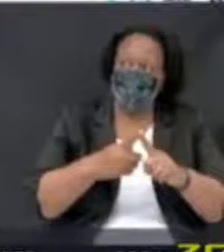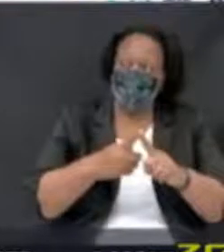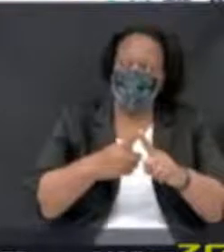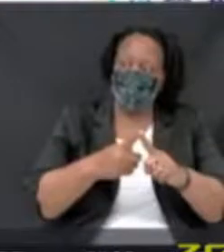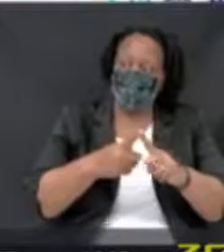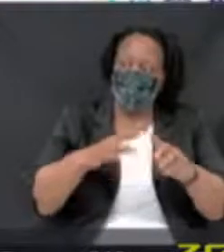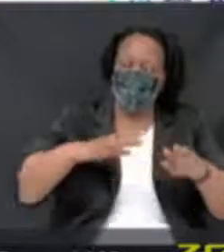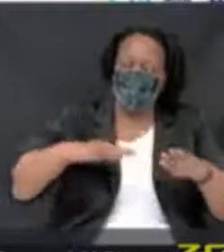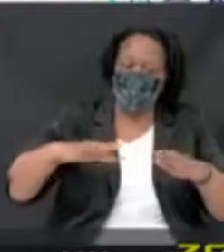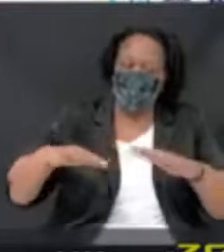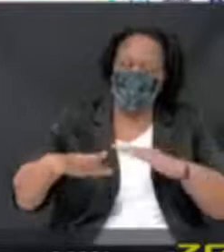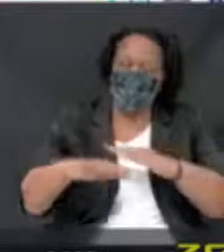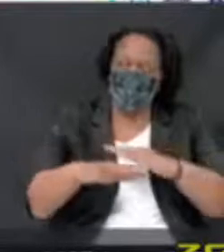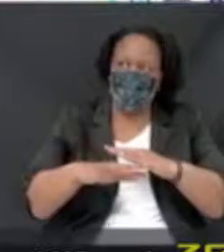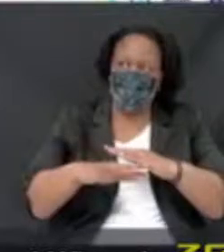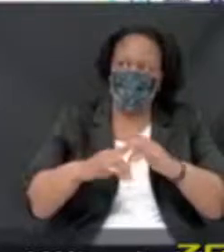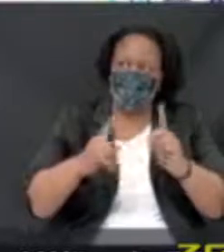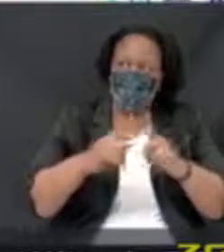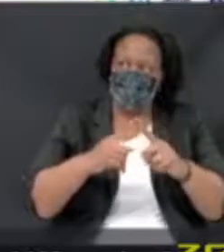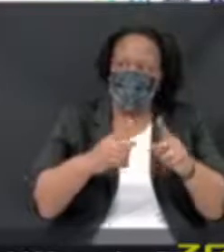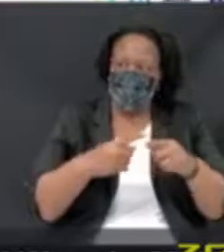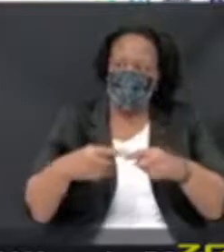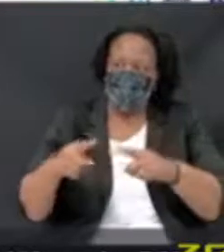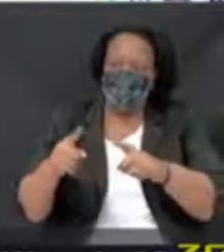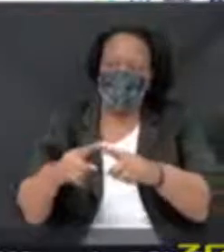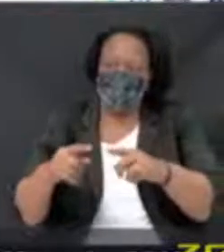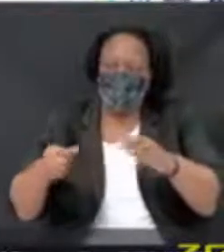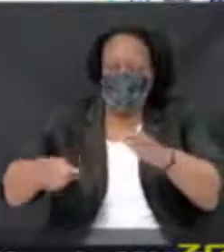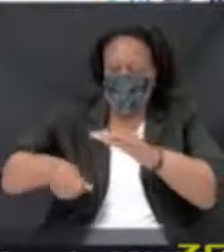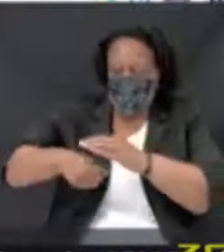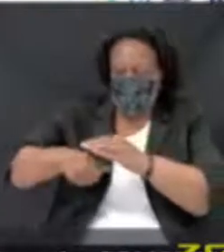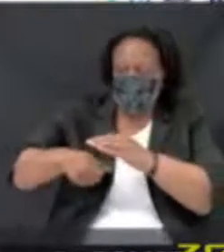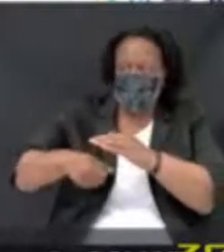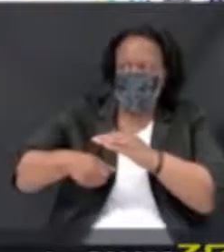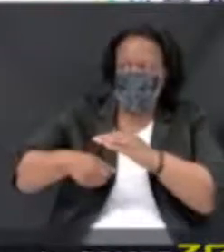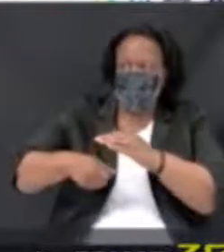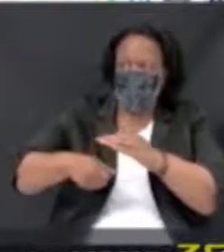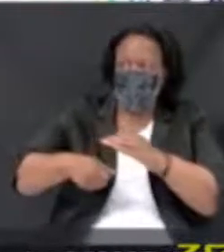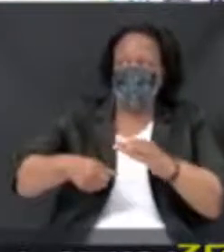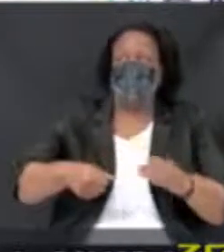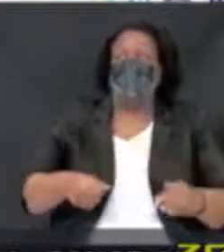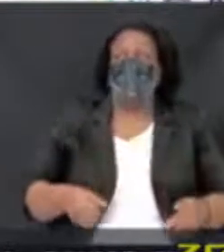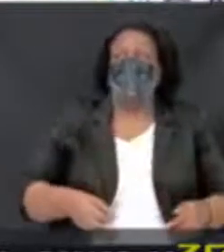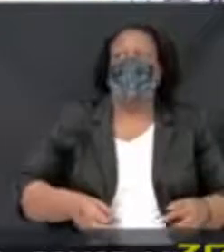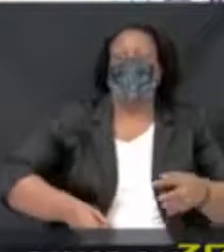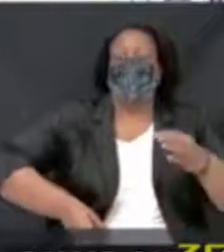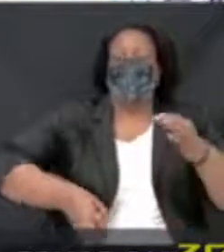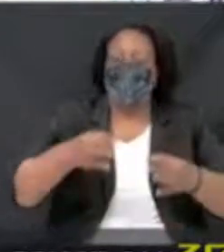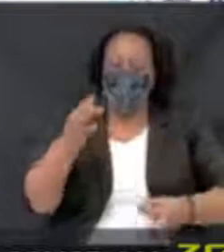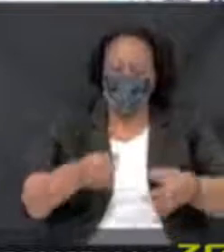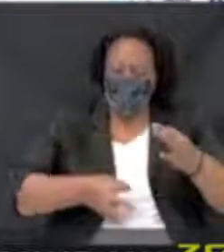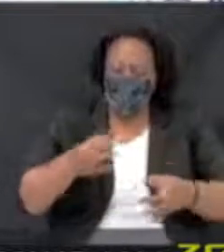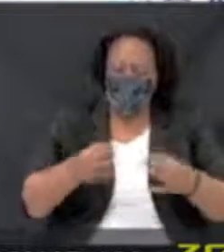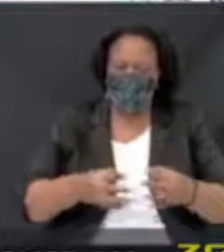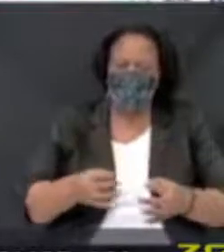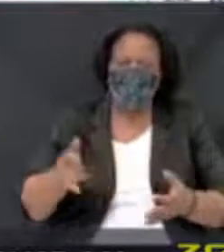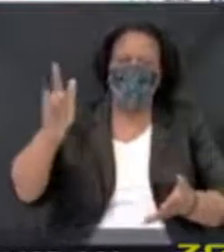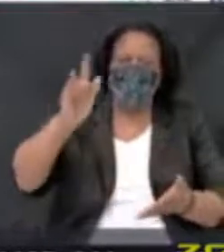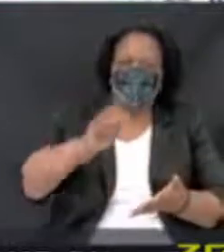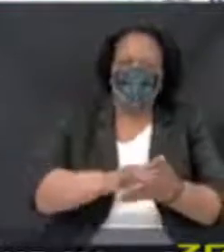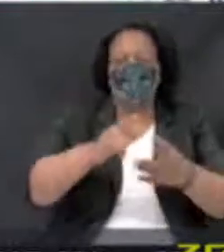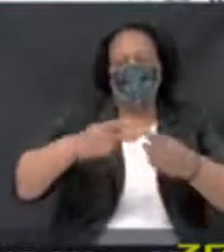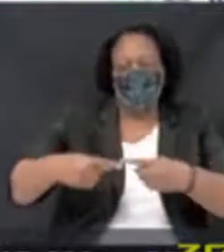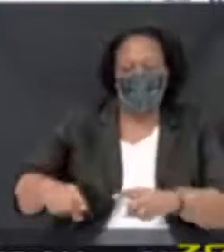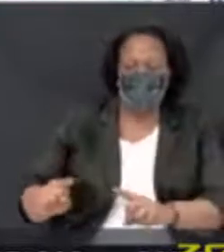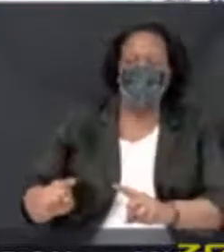of quarantine. Now, once these measures, the land and go, is accepted and implemented, it